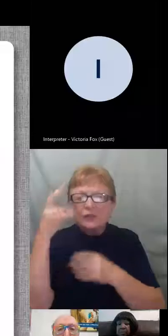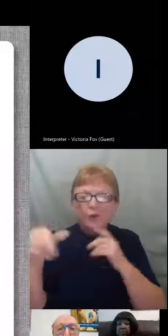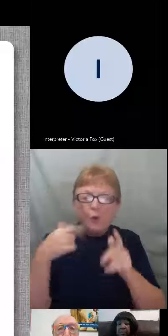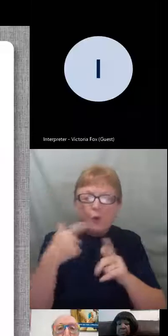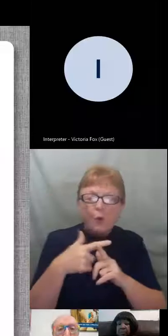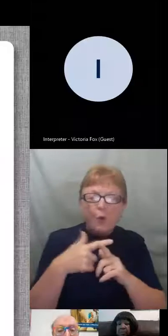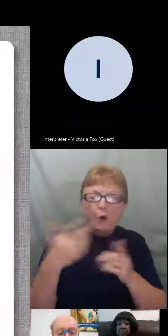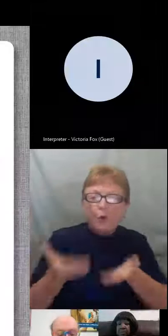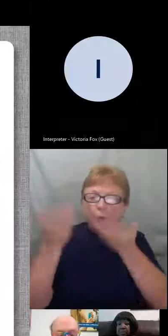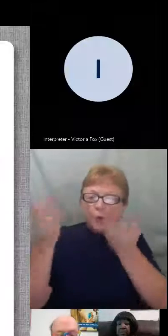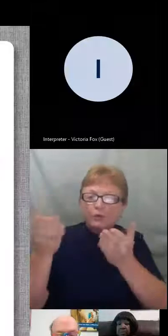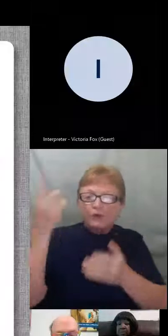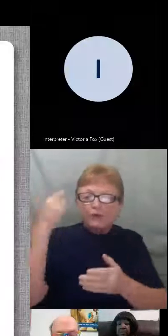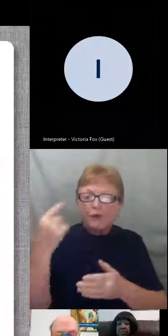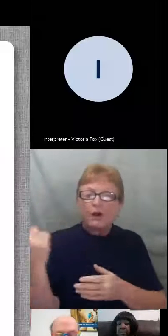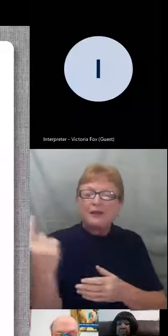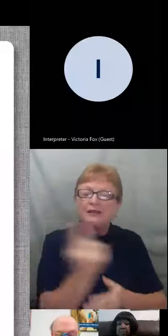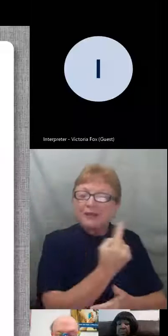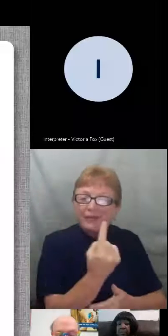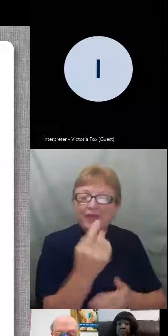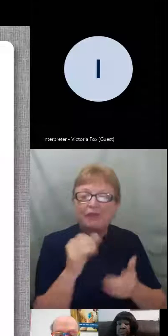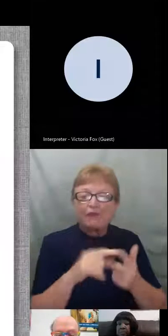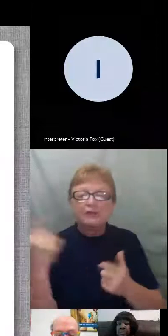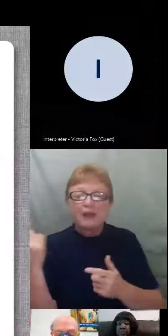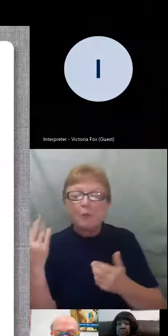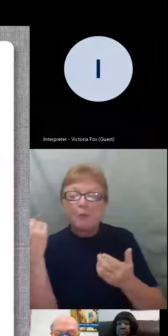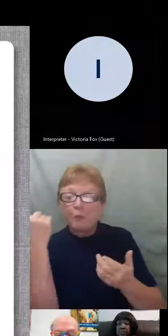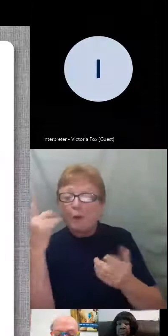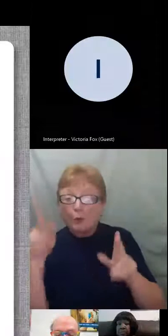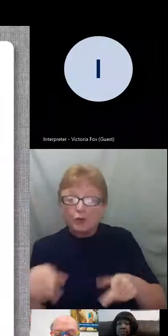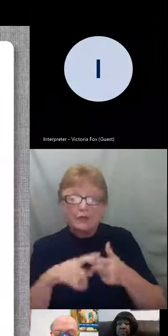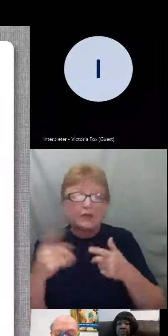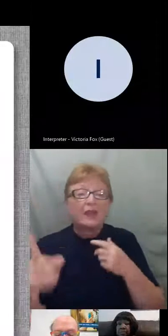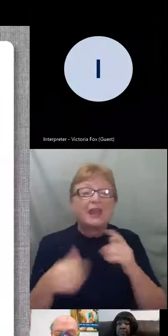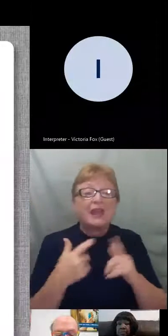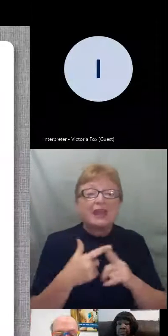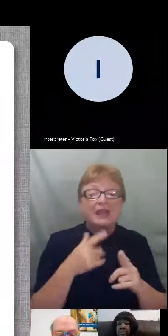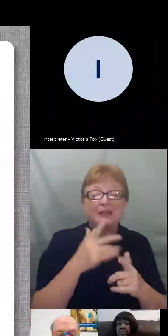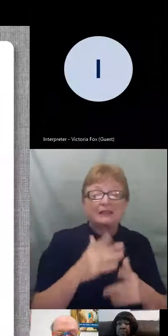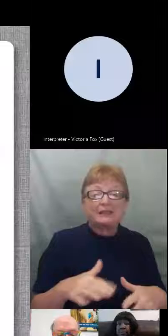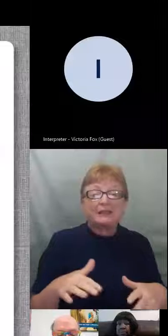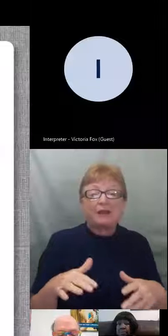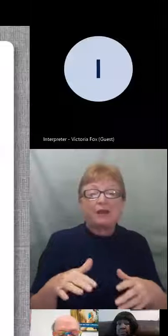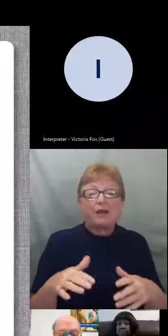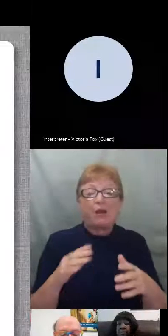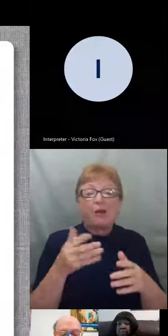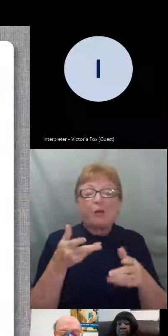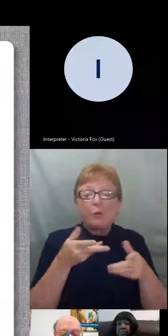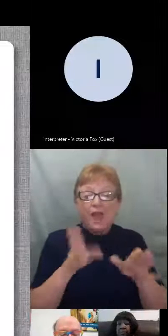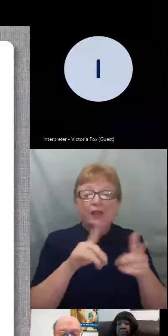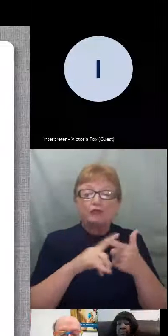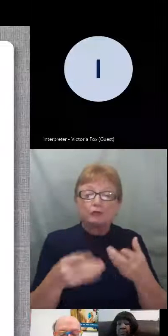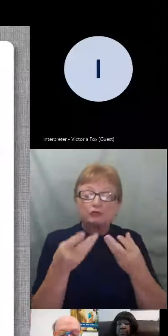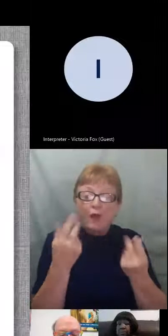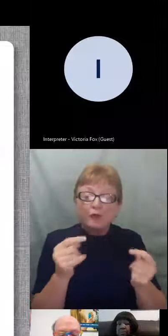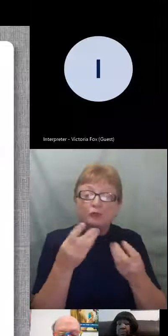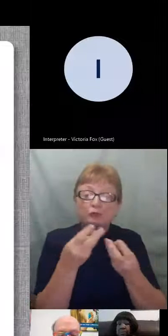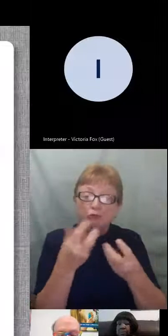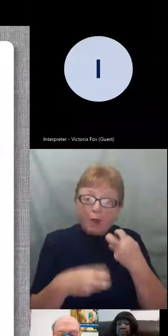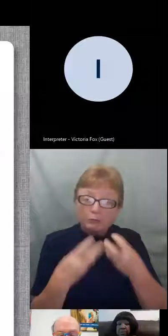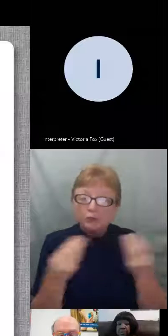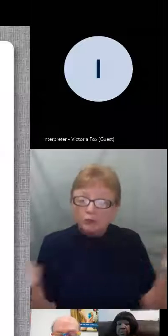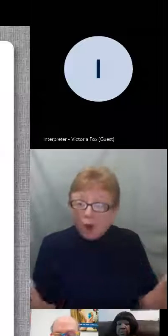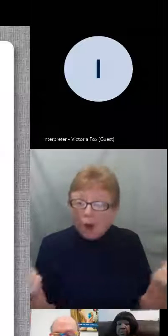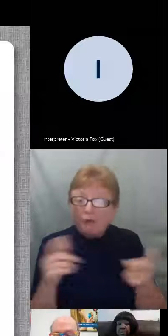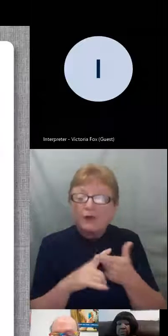someone. It is a form of problem solving, finding the best way to improve a situation by